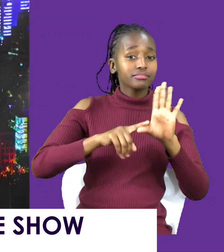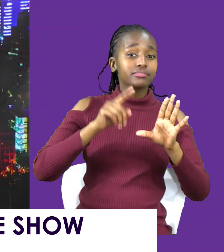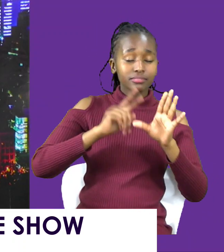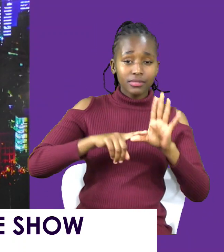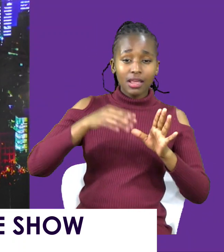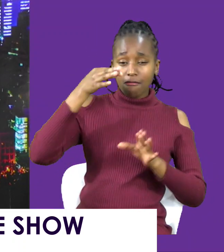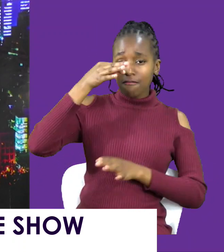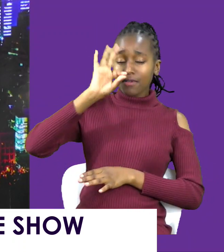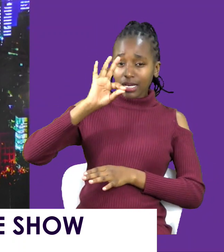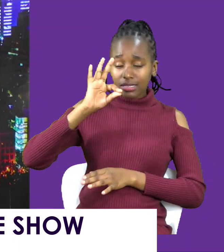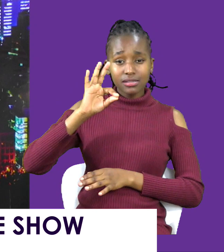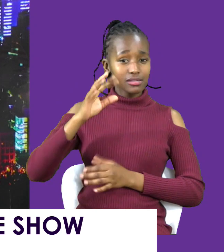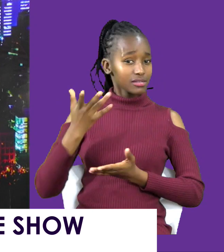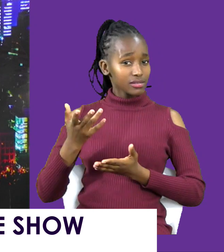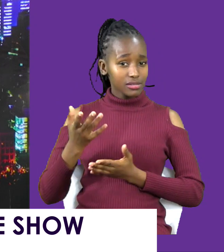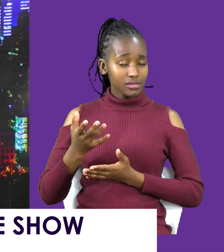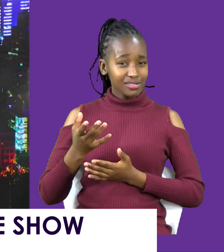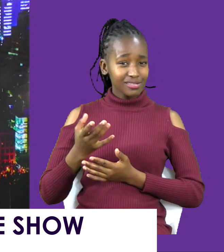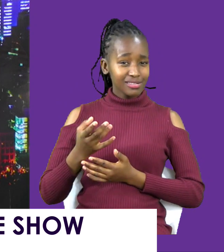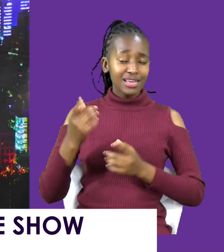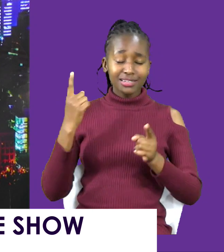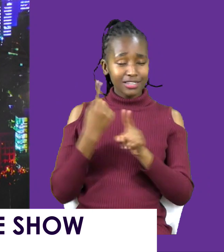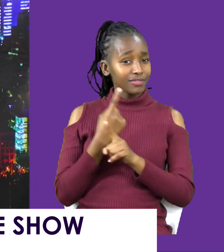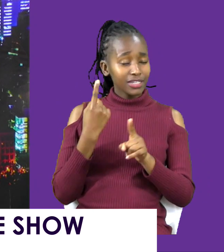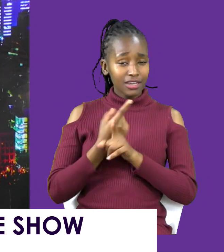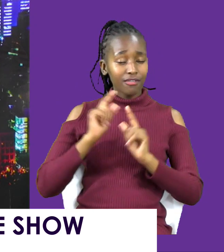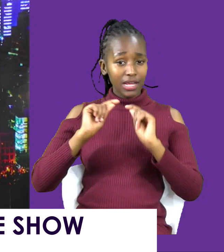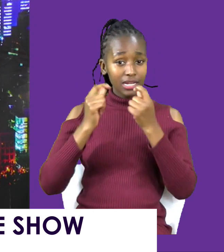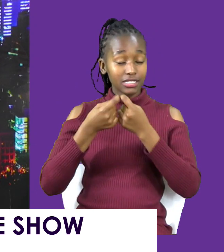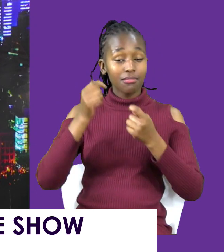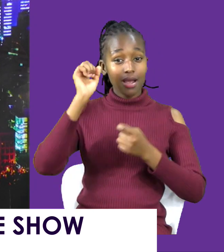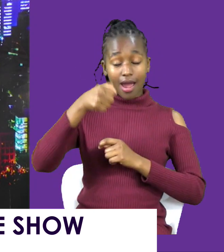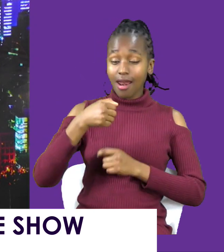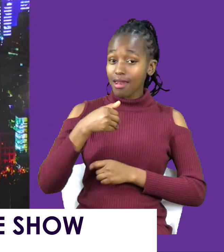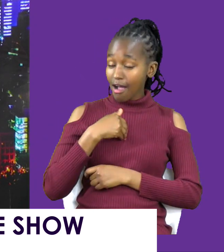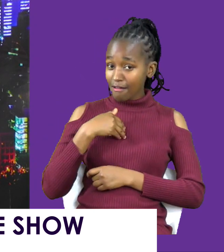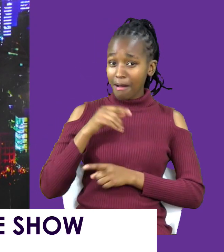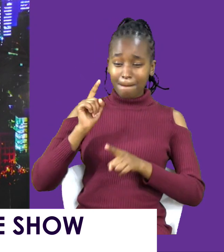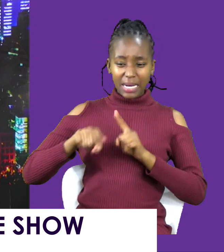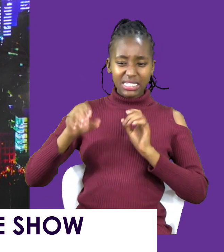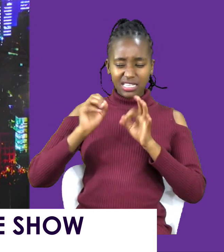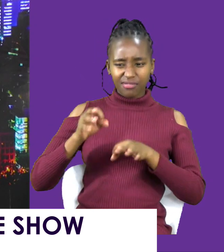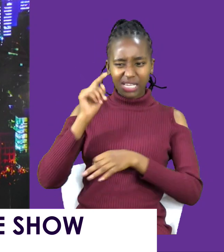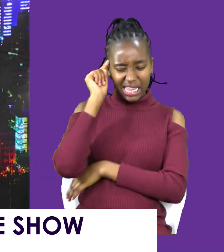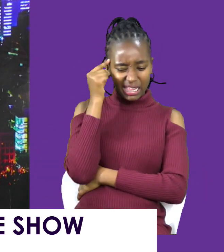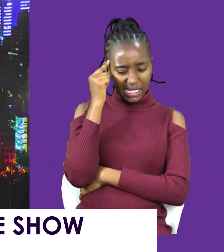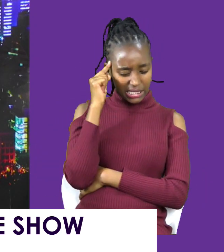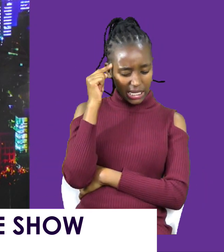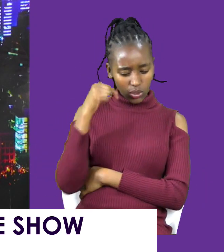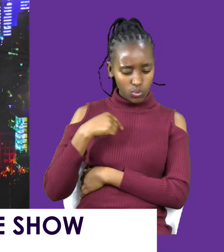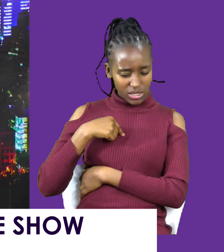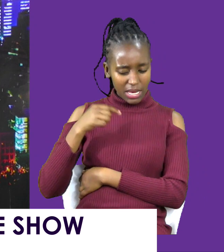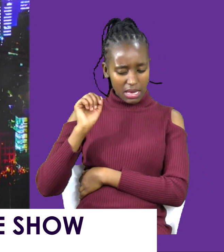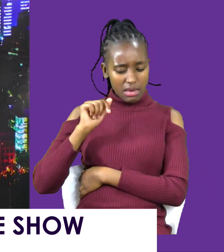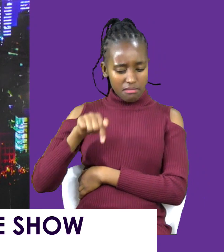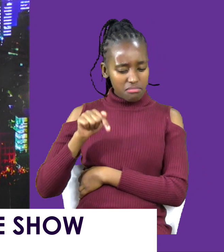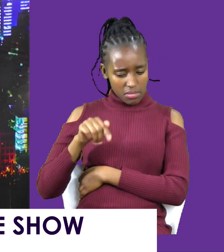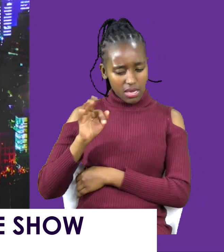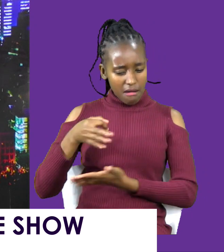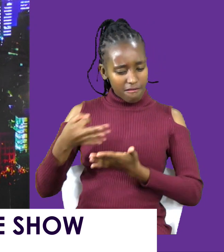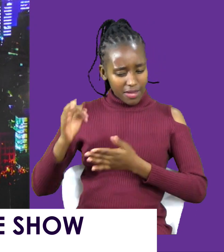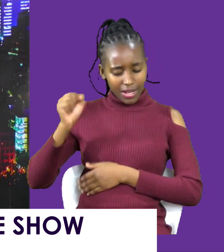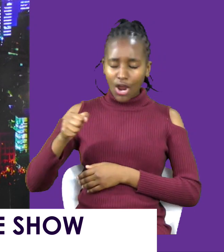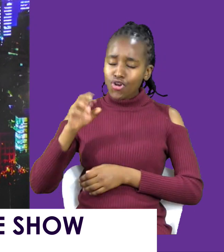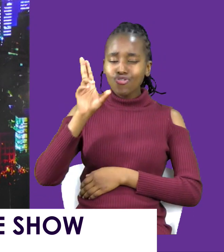footballer, you don't go with the mindset of a loser. You know, you don't go into battle with a